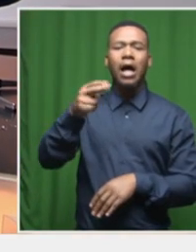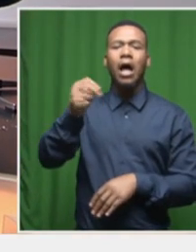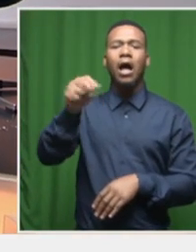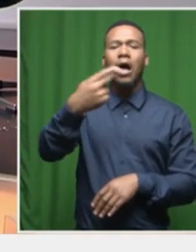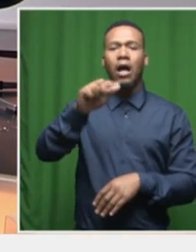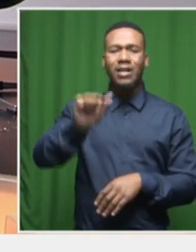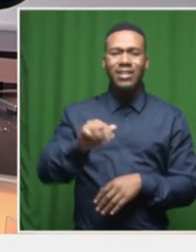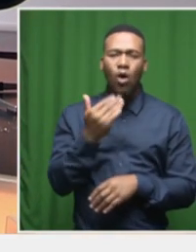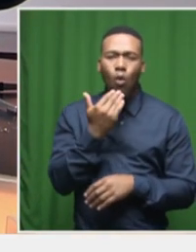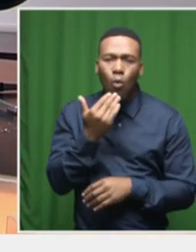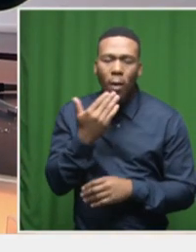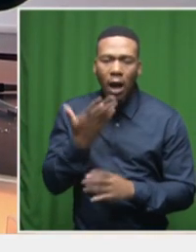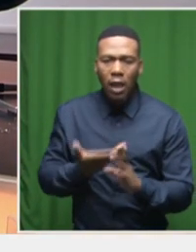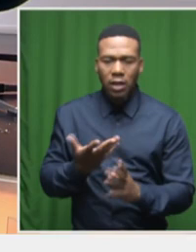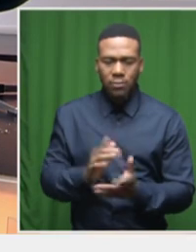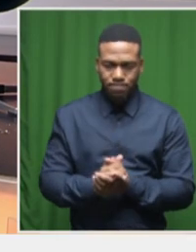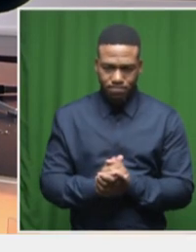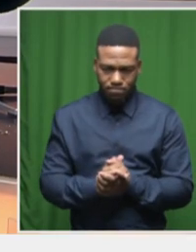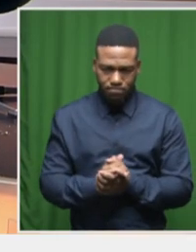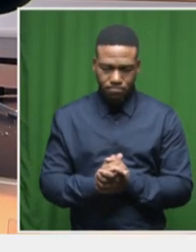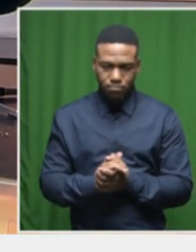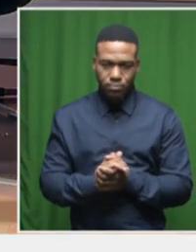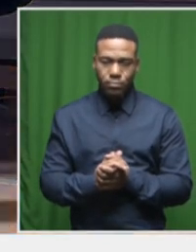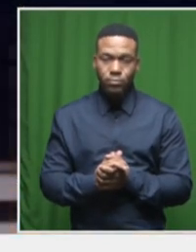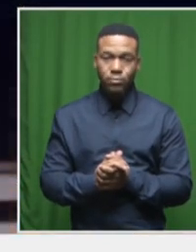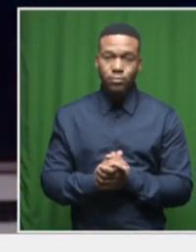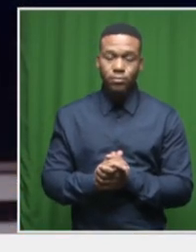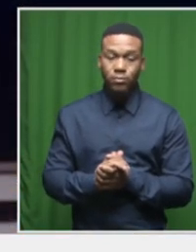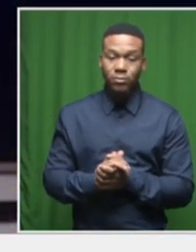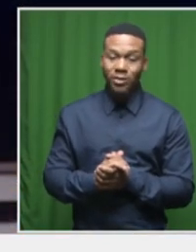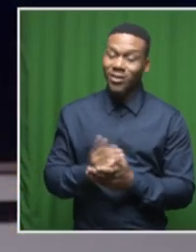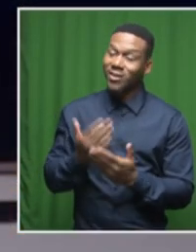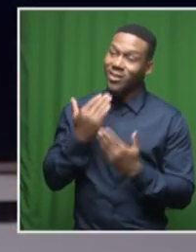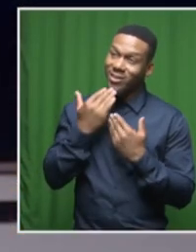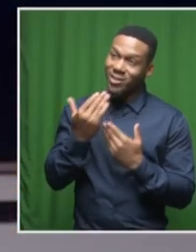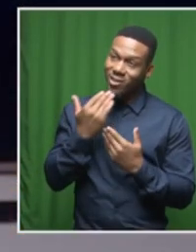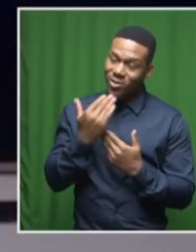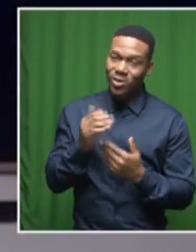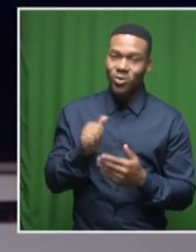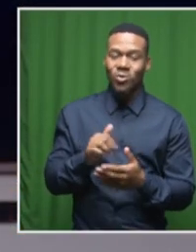rope him in this mm-hmm. conversation. Thank you so much.